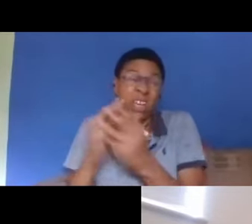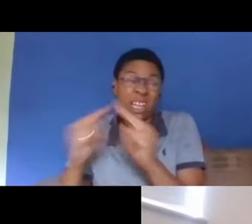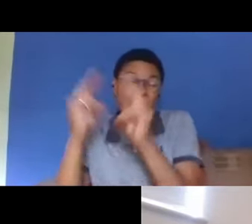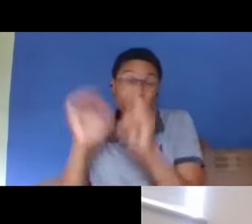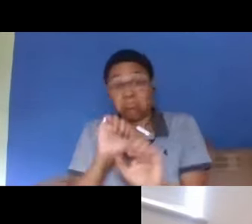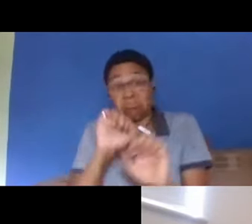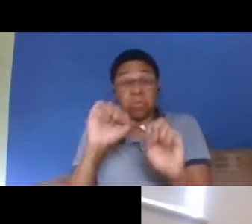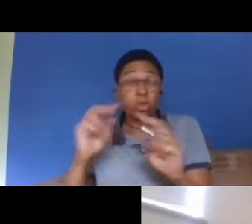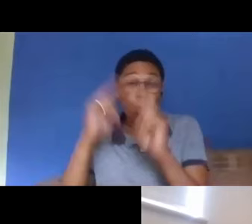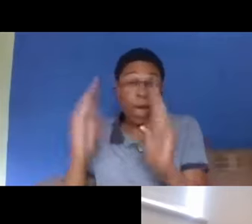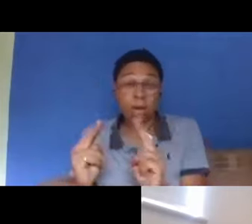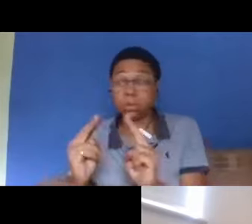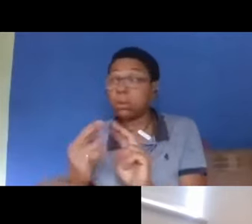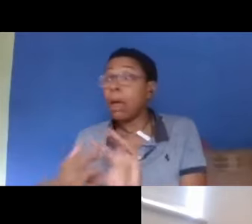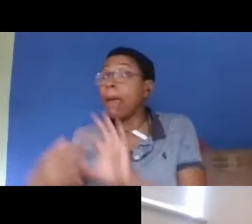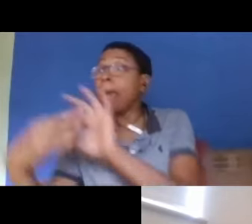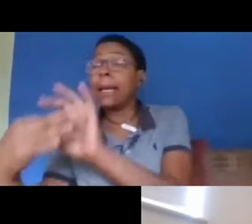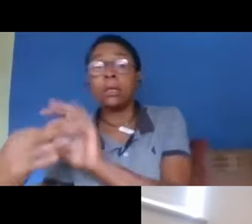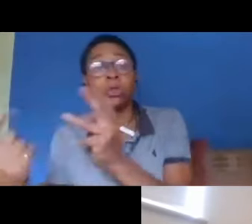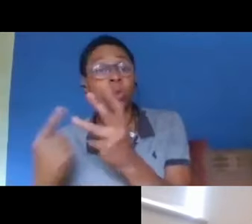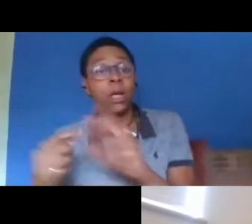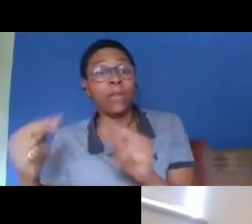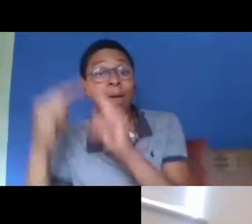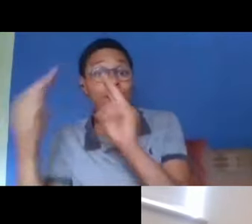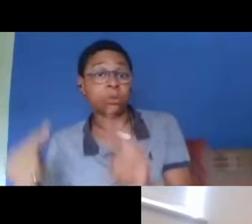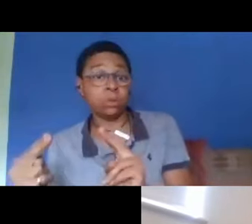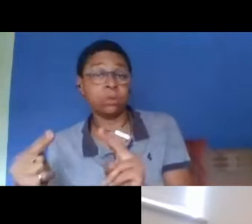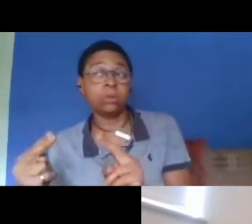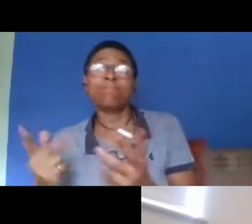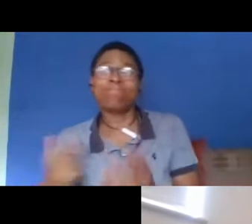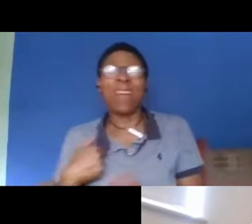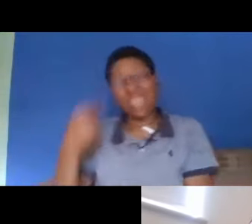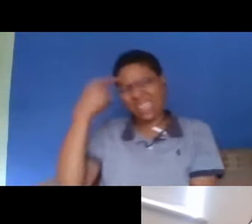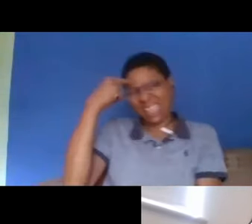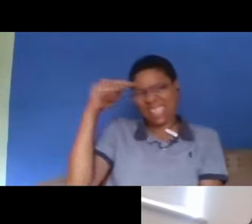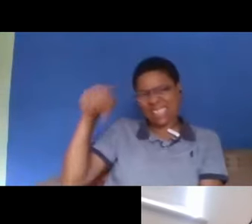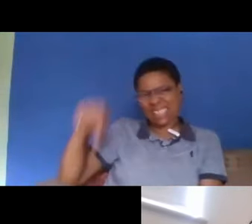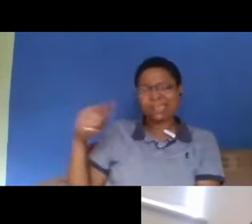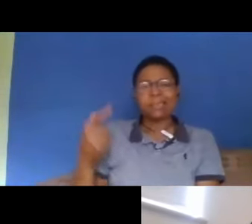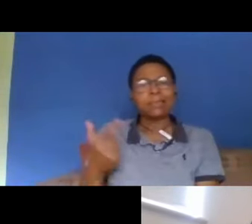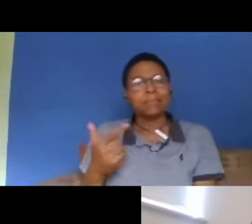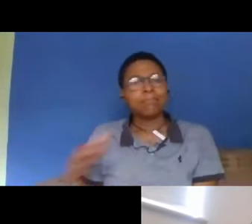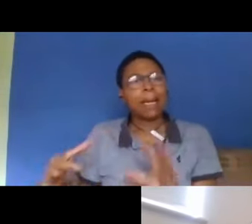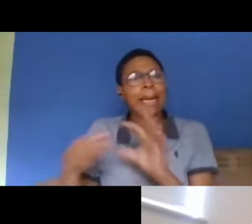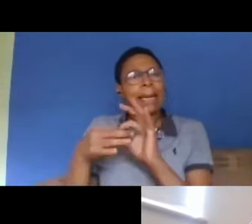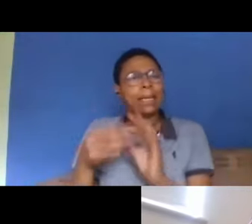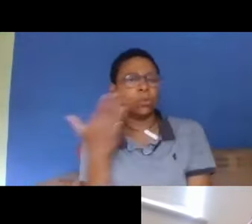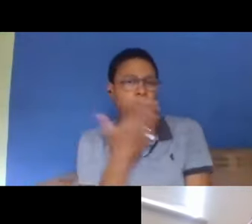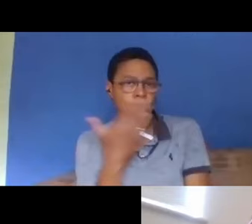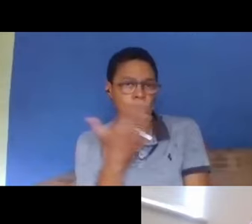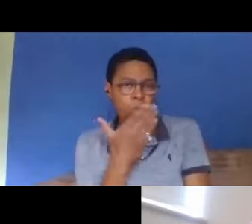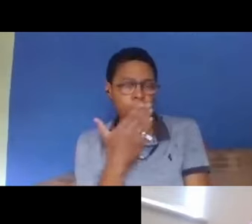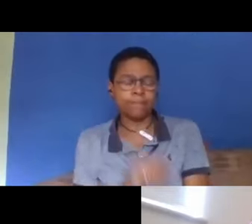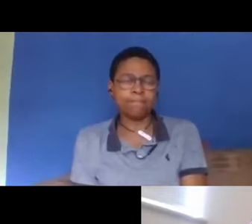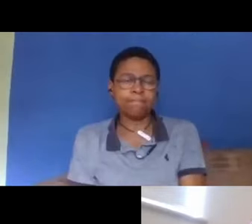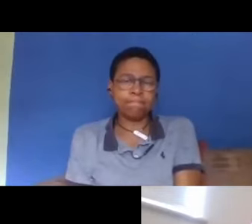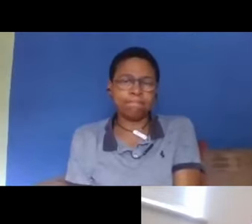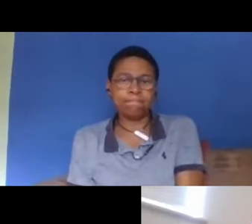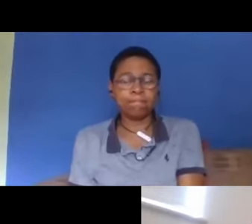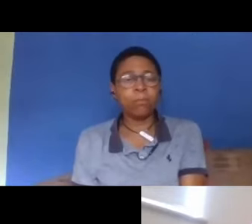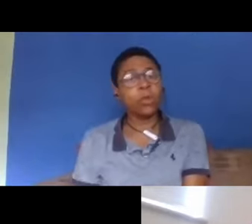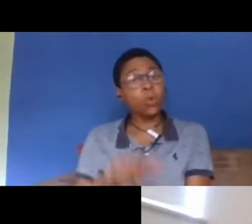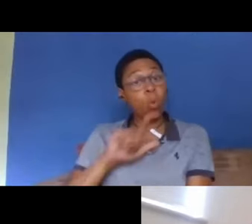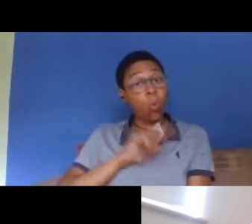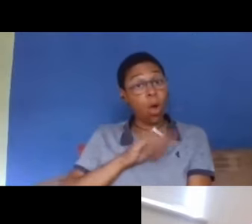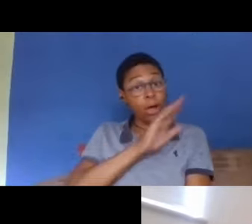I think here it's being referenced to schools. So the reason why children are being